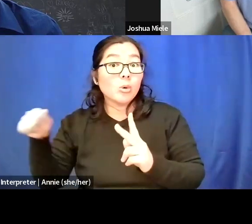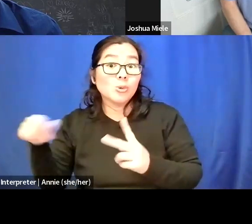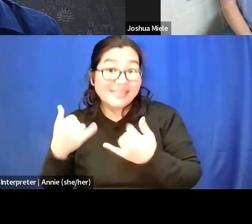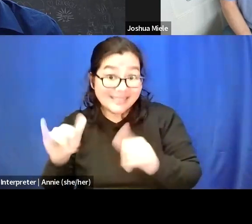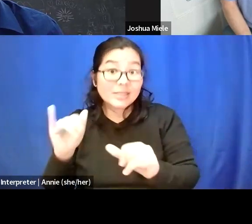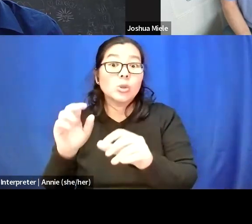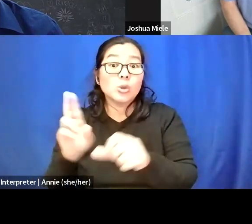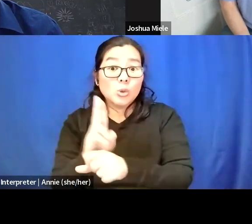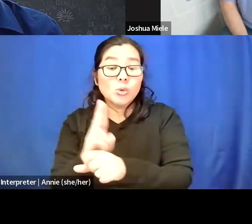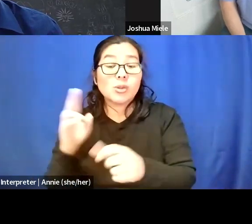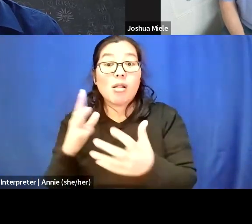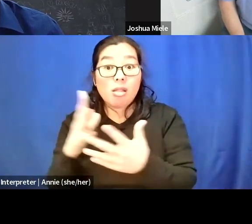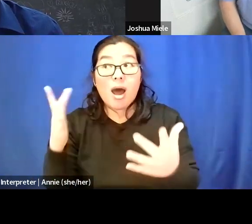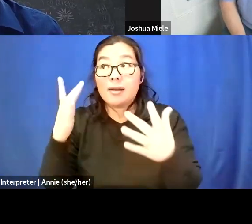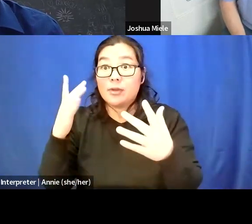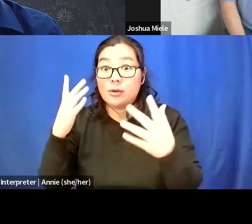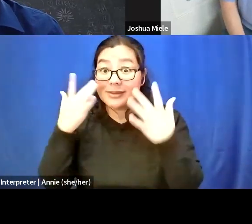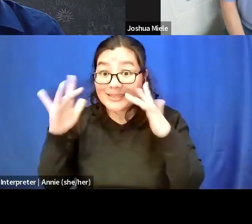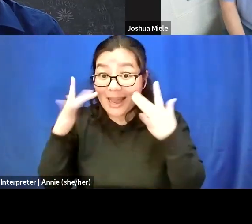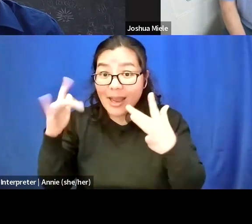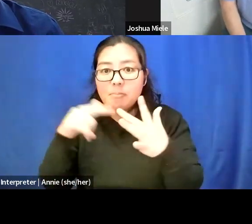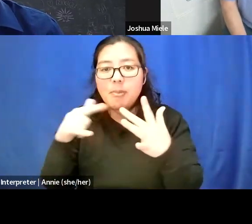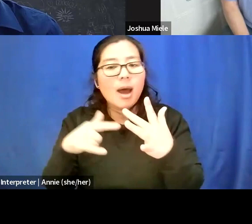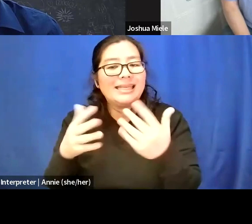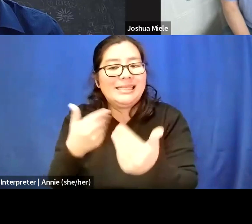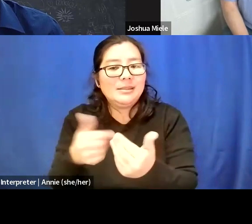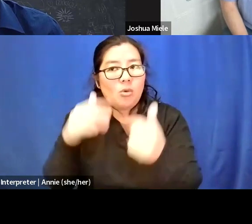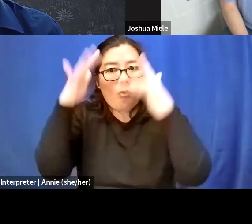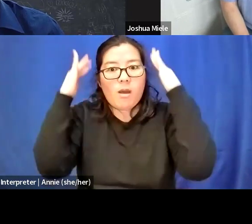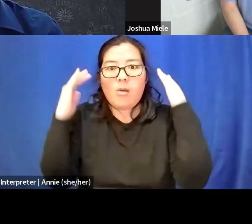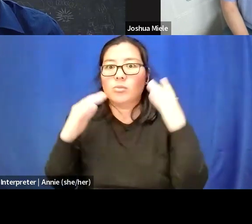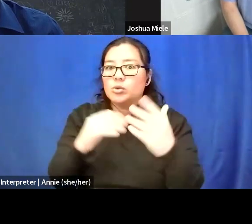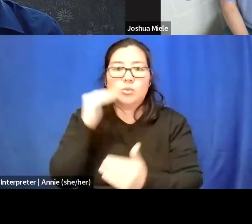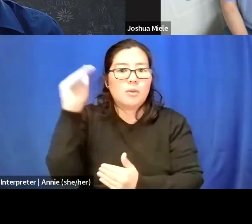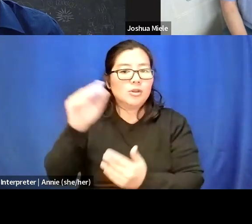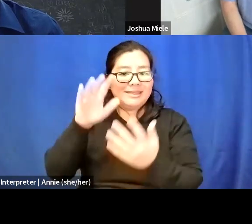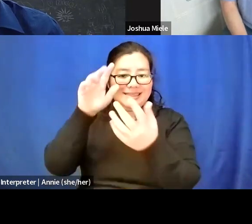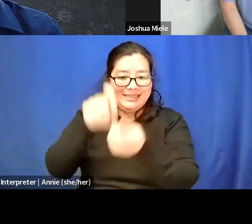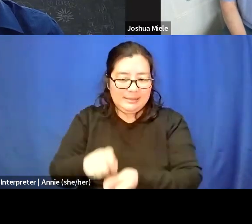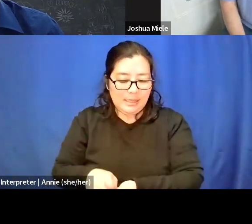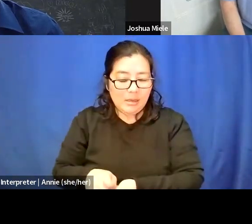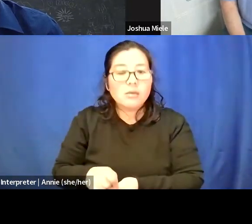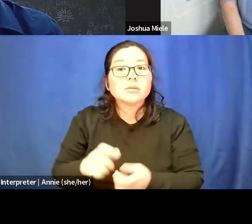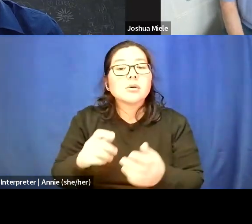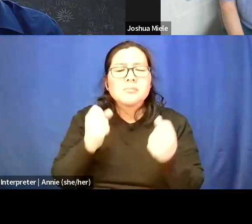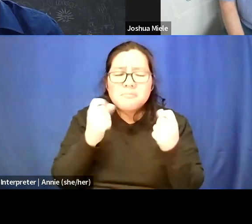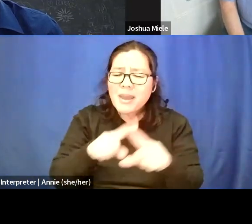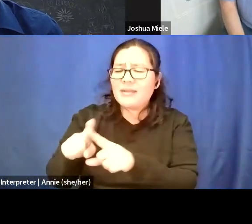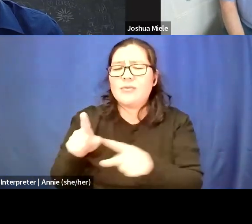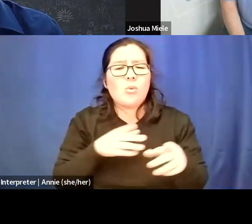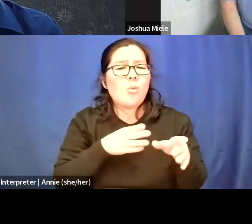are overwhelmed by lots of detail. So there are lots of ways to create sort of multimedia